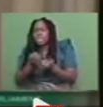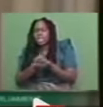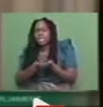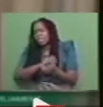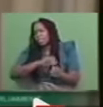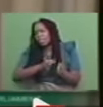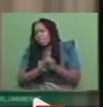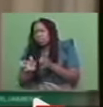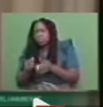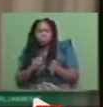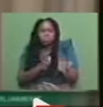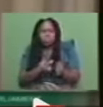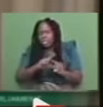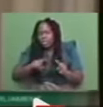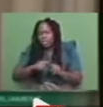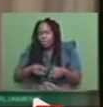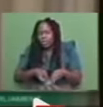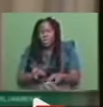So